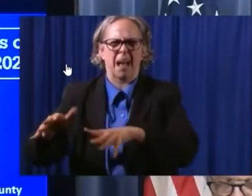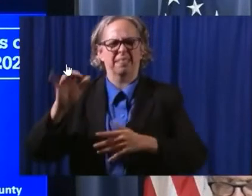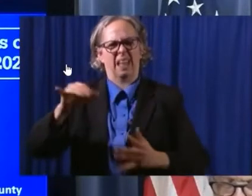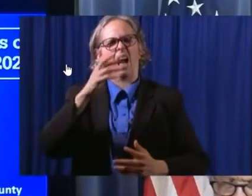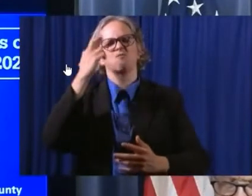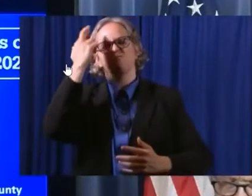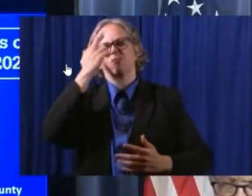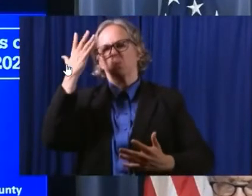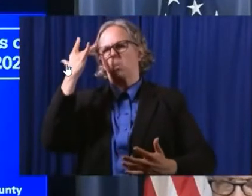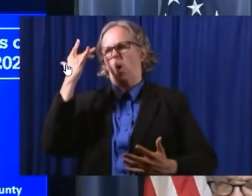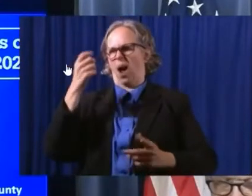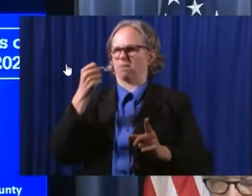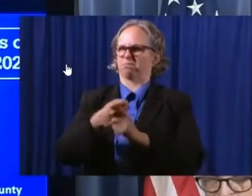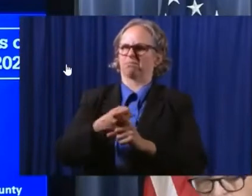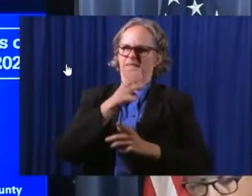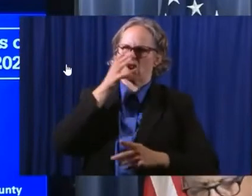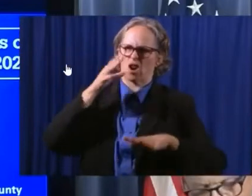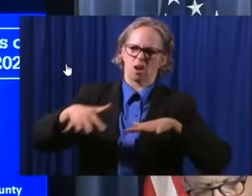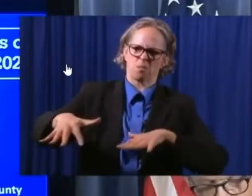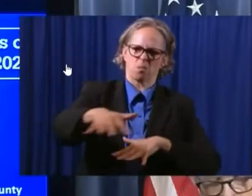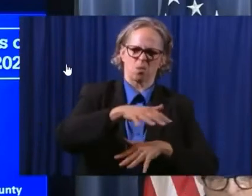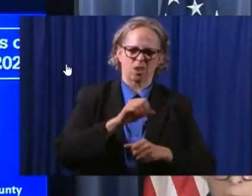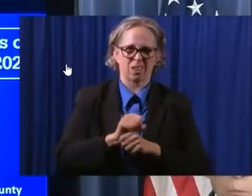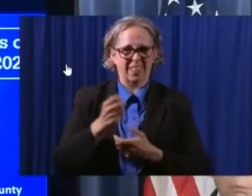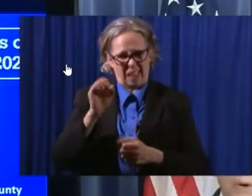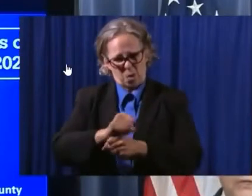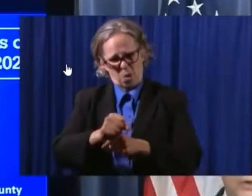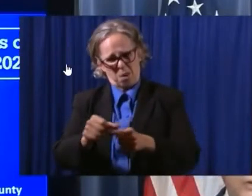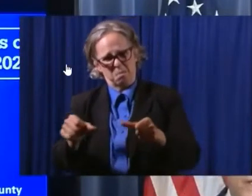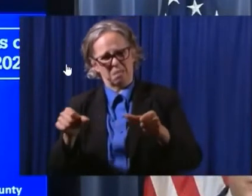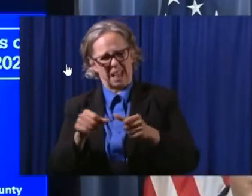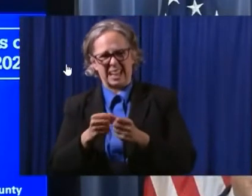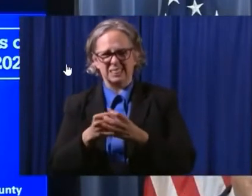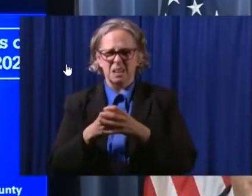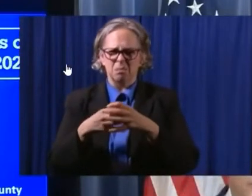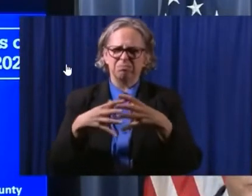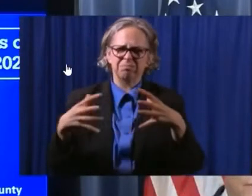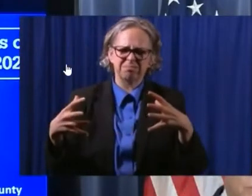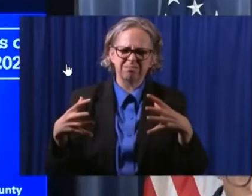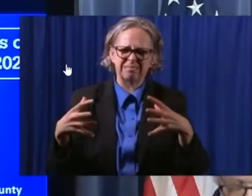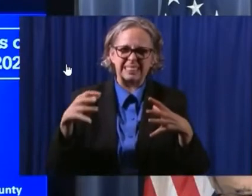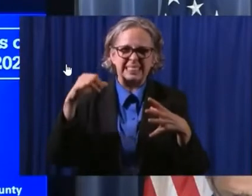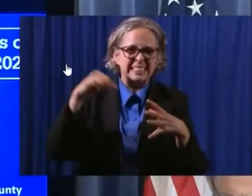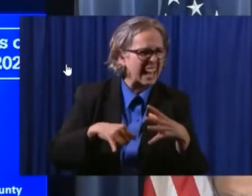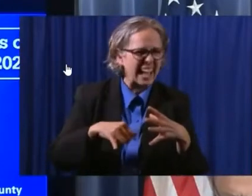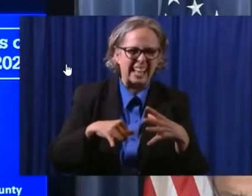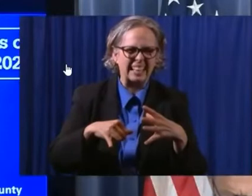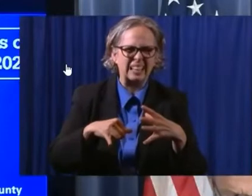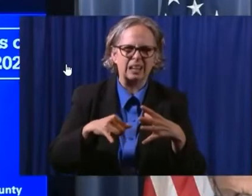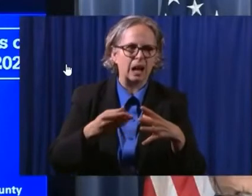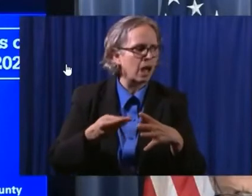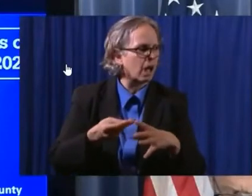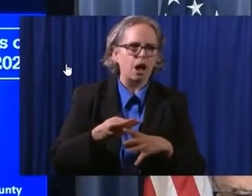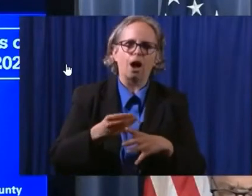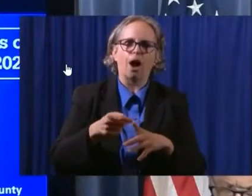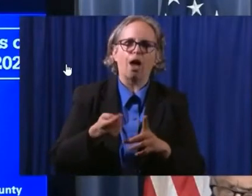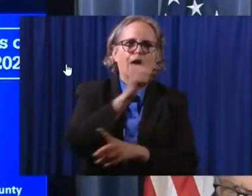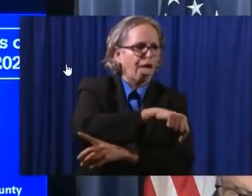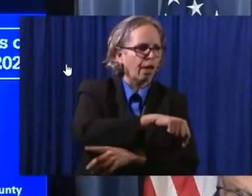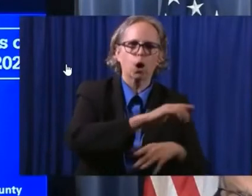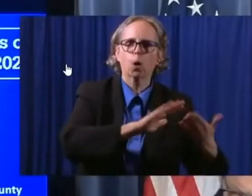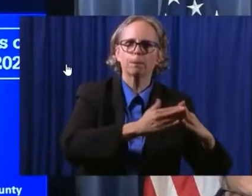outbreaks are not just isolated to those settings, but certainly are indicators of community spread. Huron County